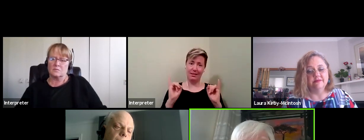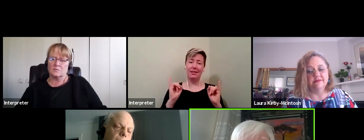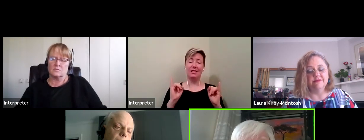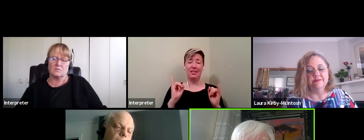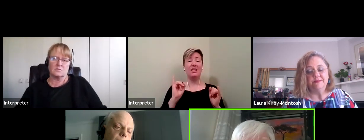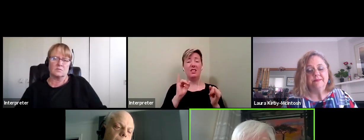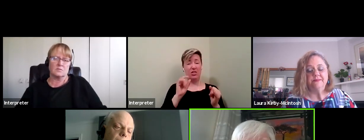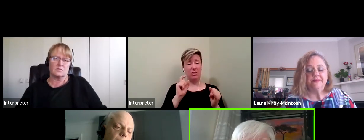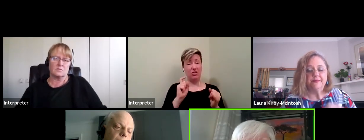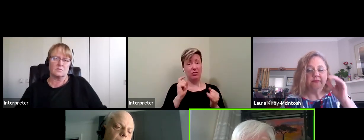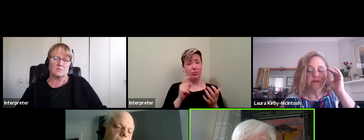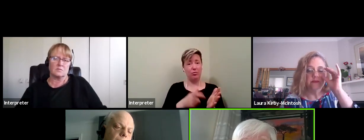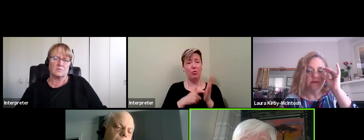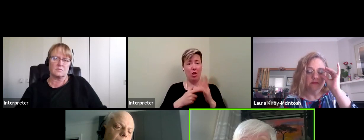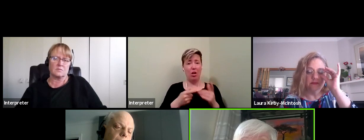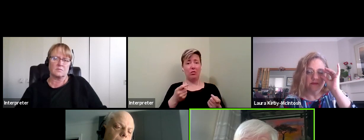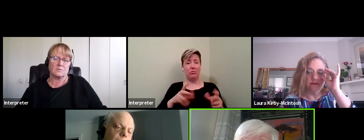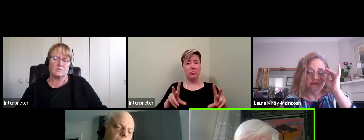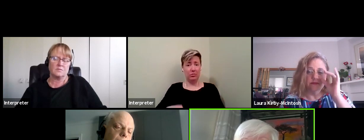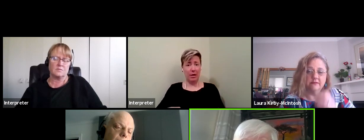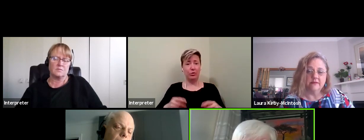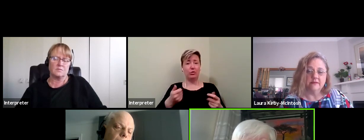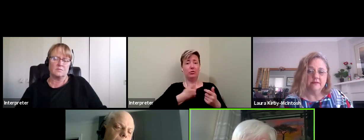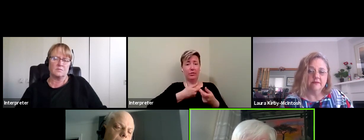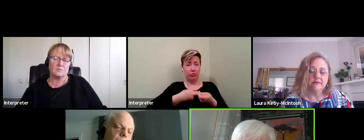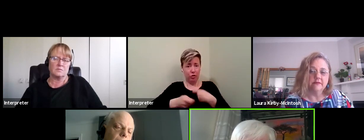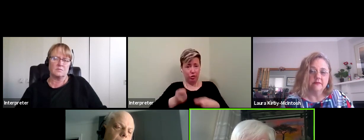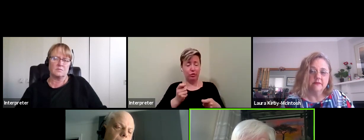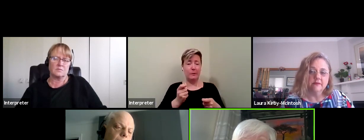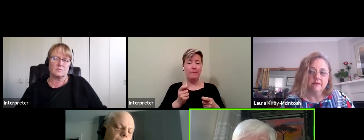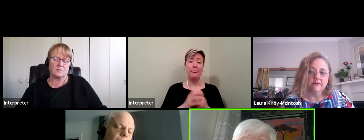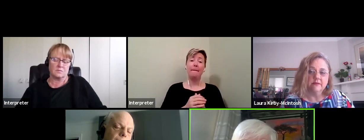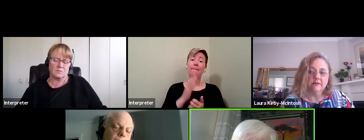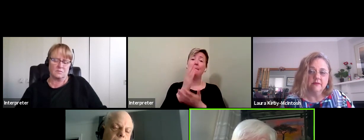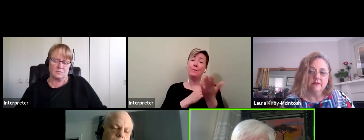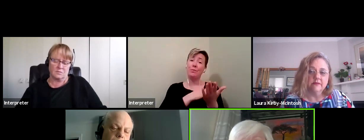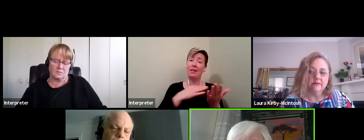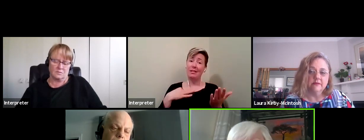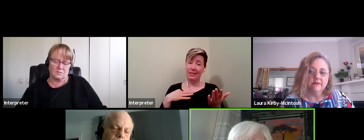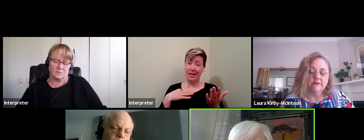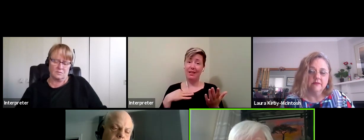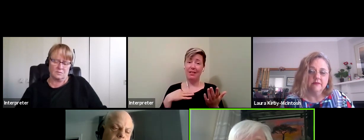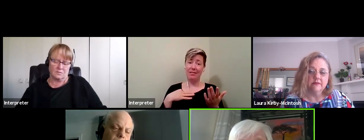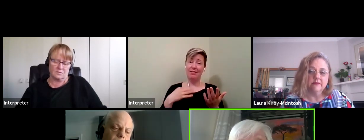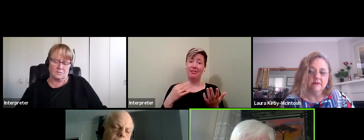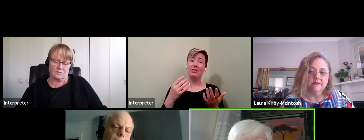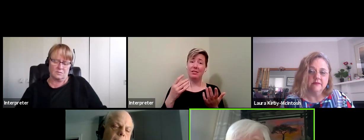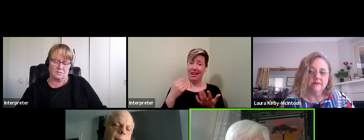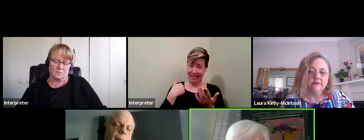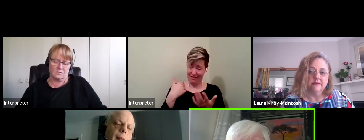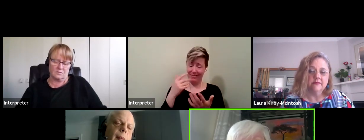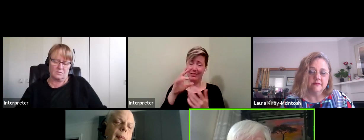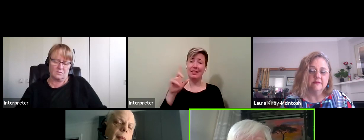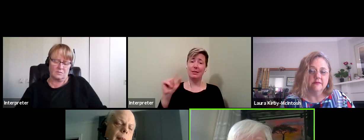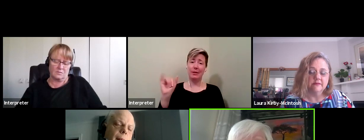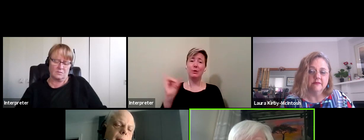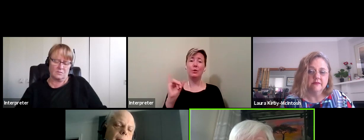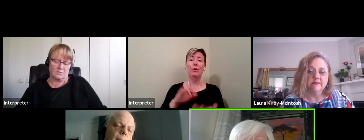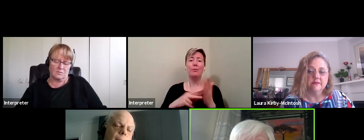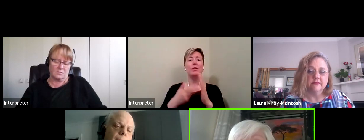to. And of course, some staff members have disabilities, so at least one of the staff washrooms in every area should